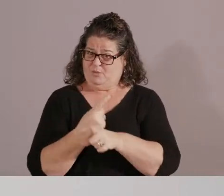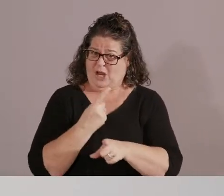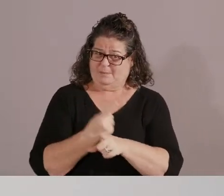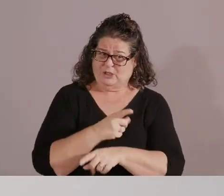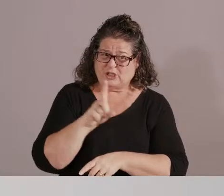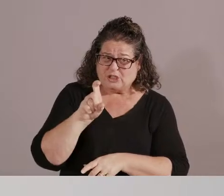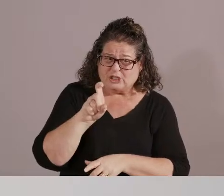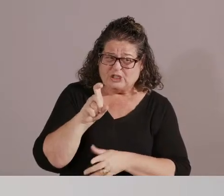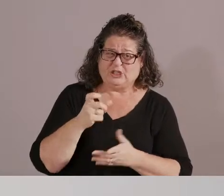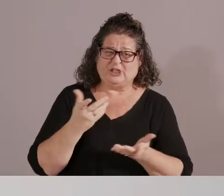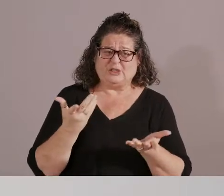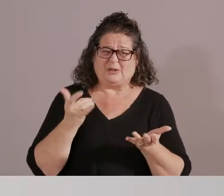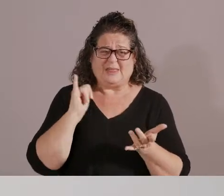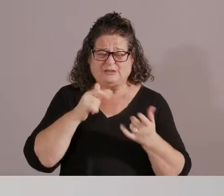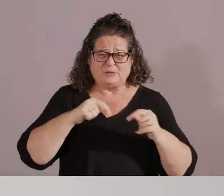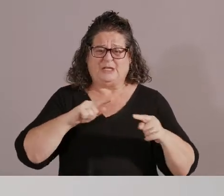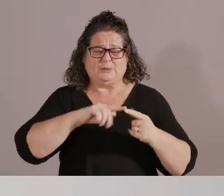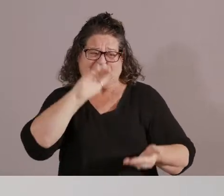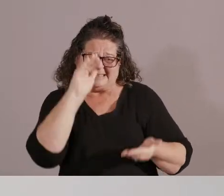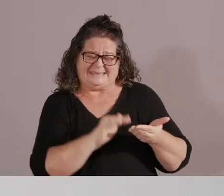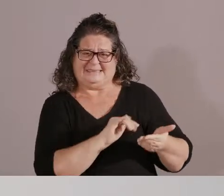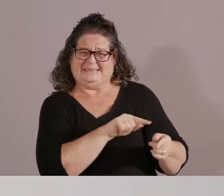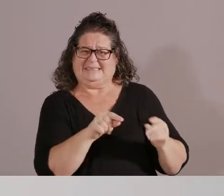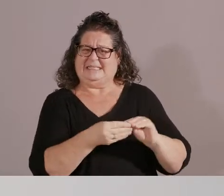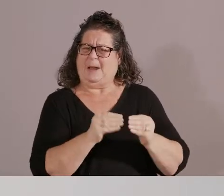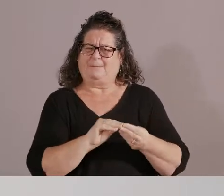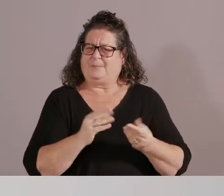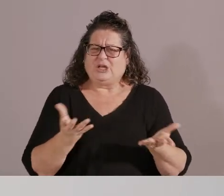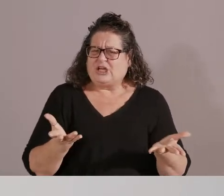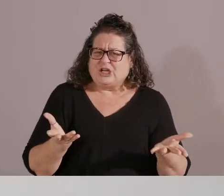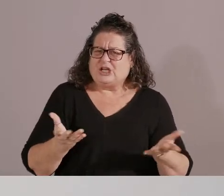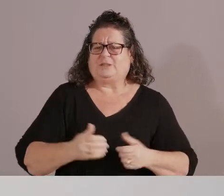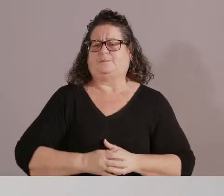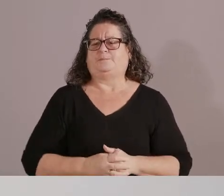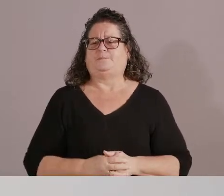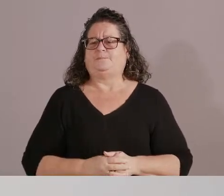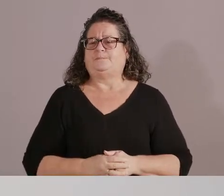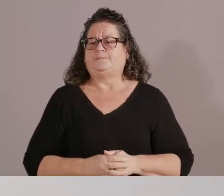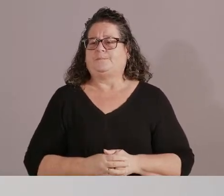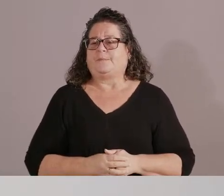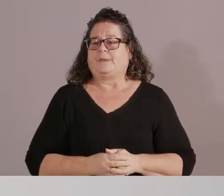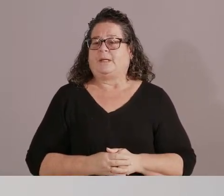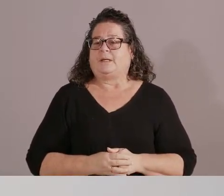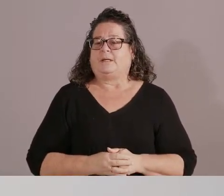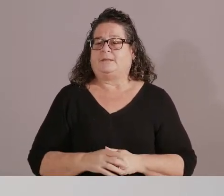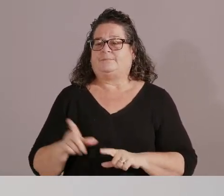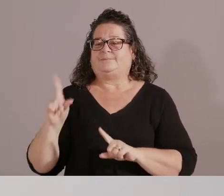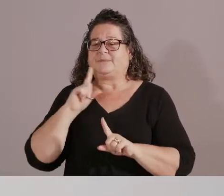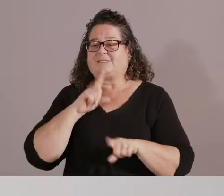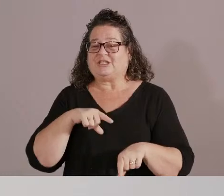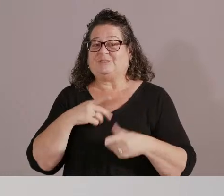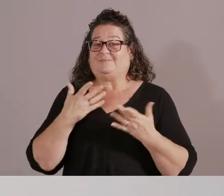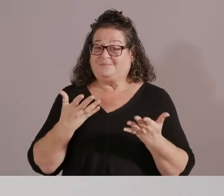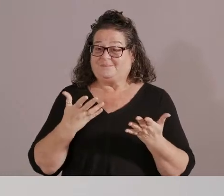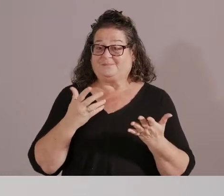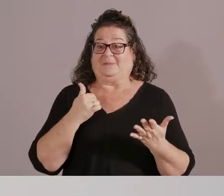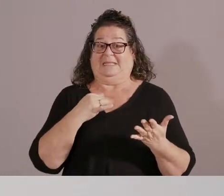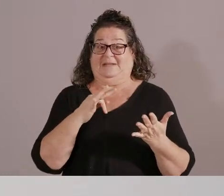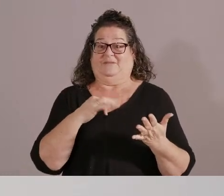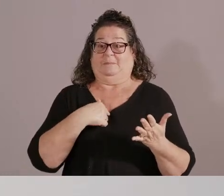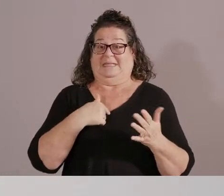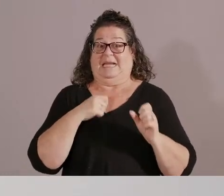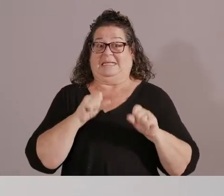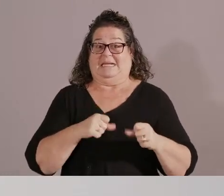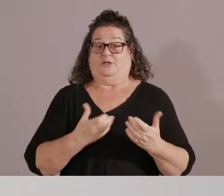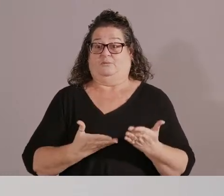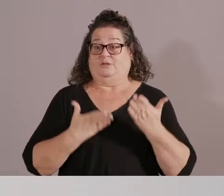If I was able to make a recommendation, my desire would be to have local enforcement of